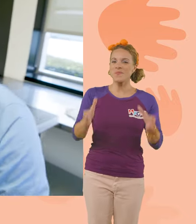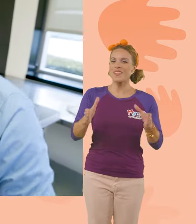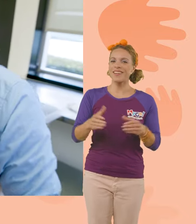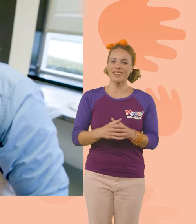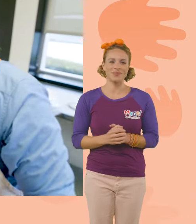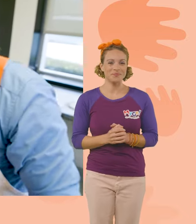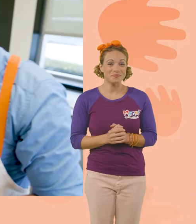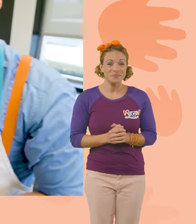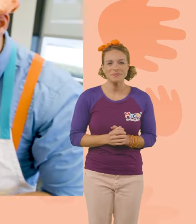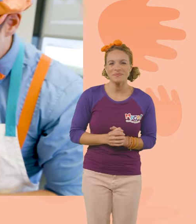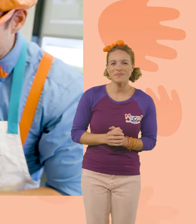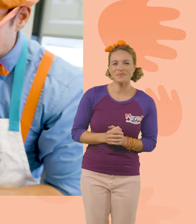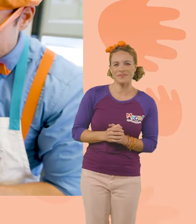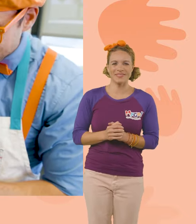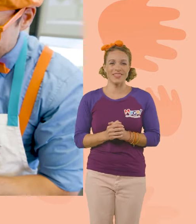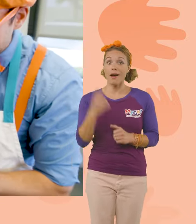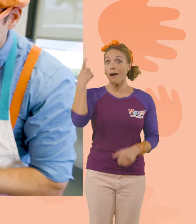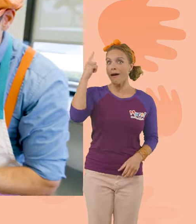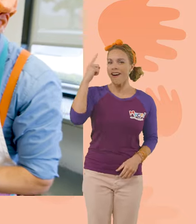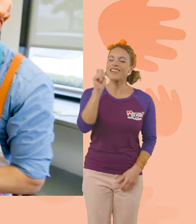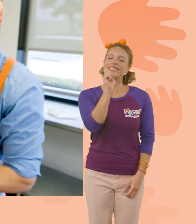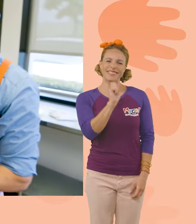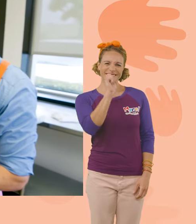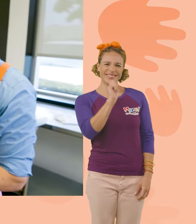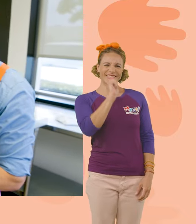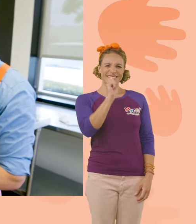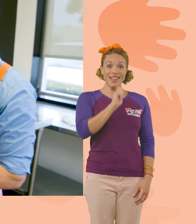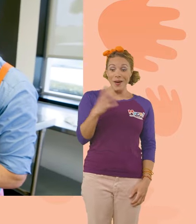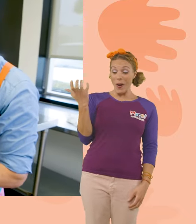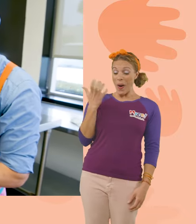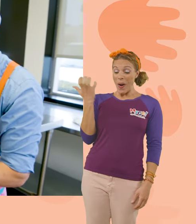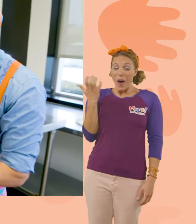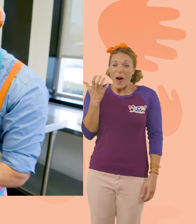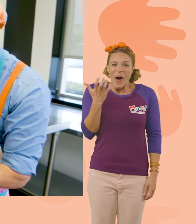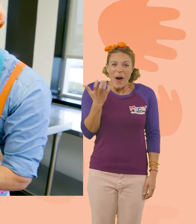for the popsicles. Whoa!